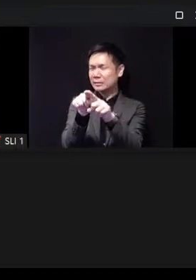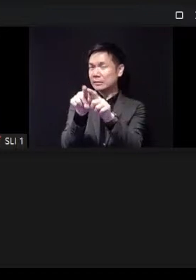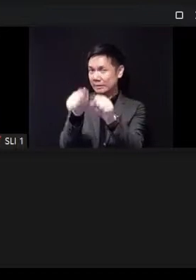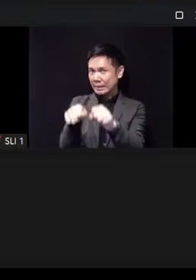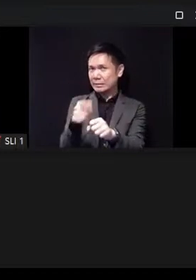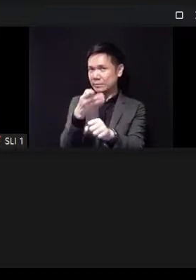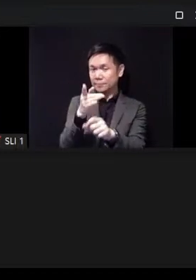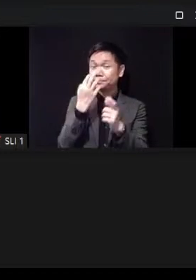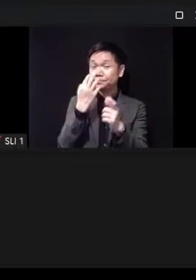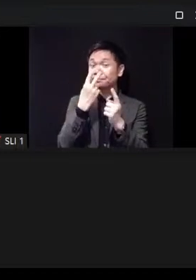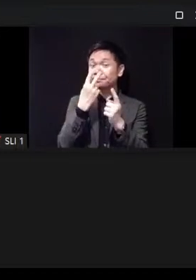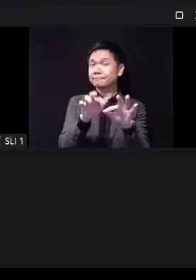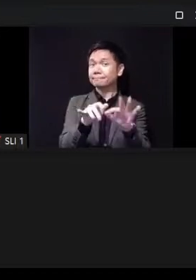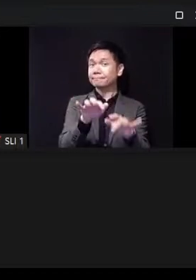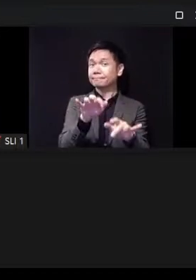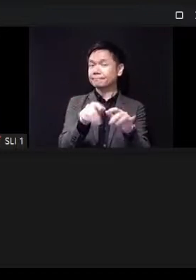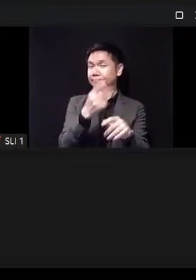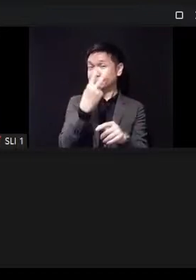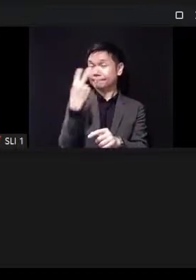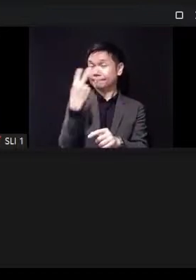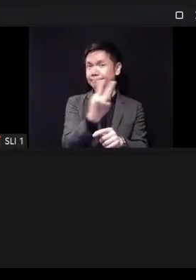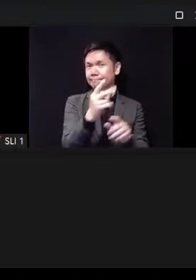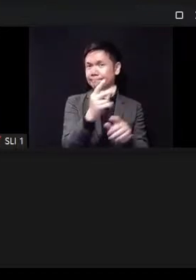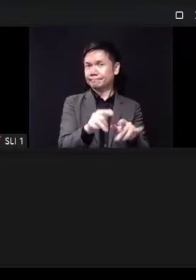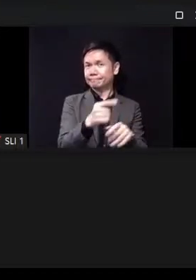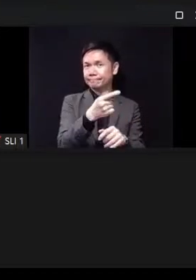taken into account